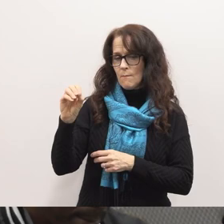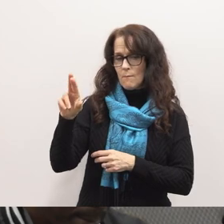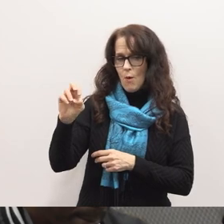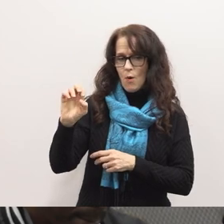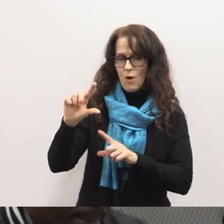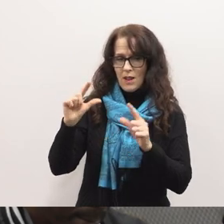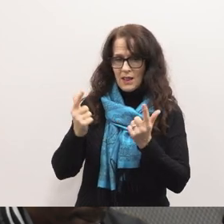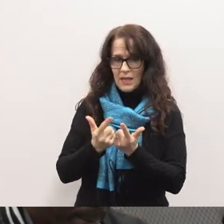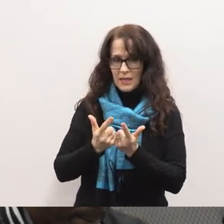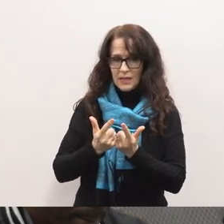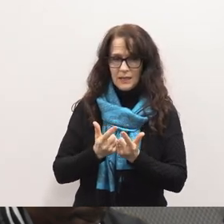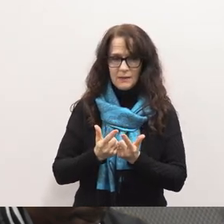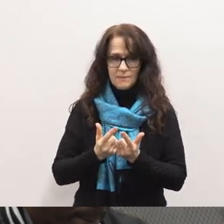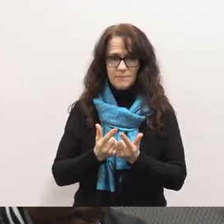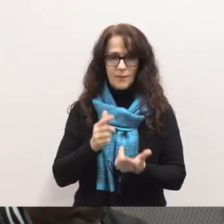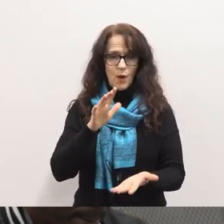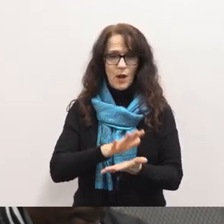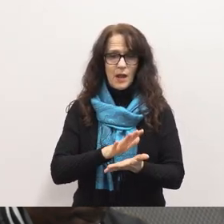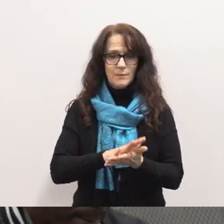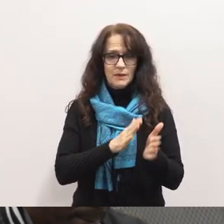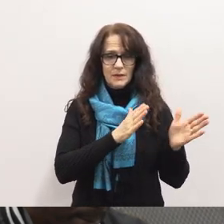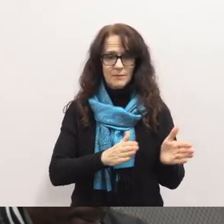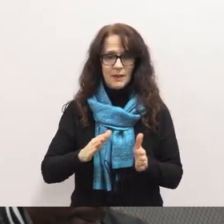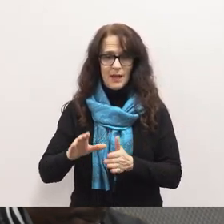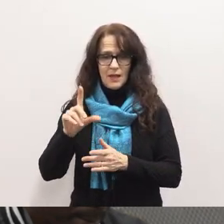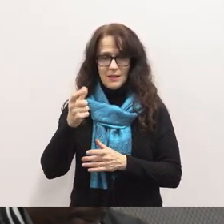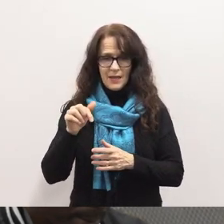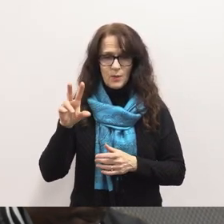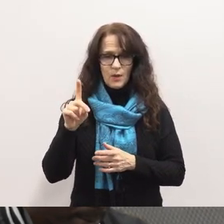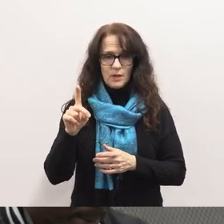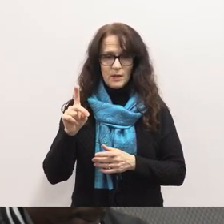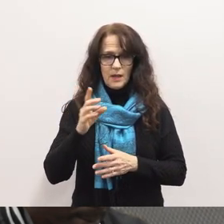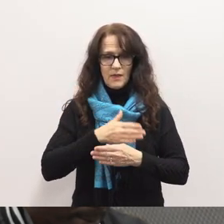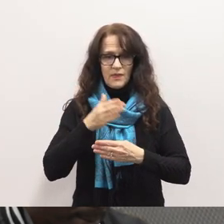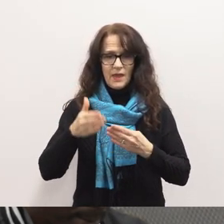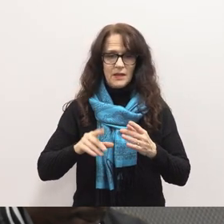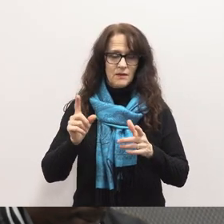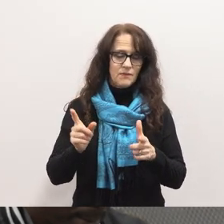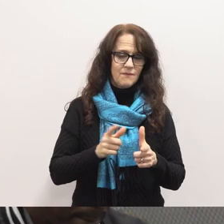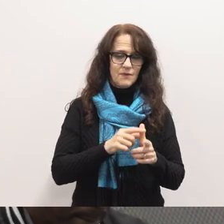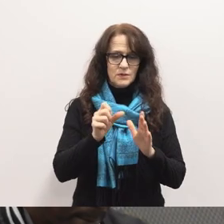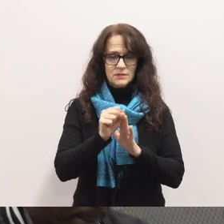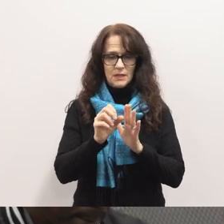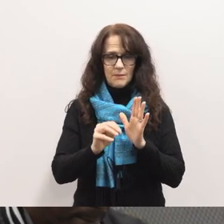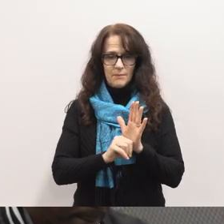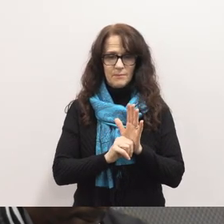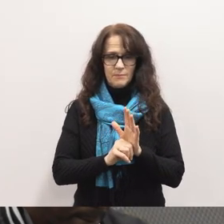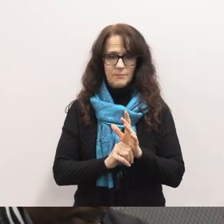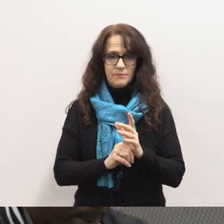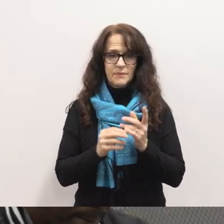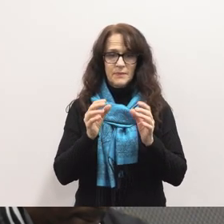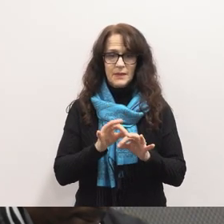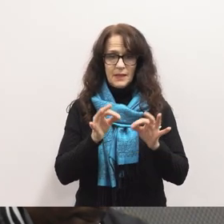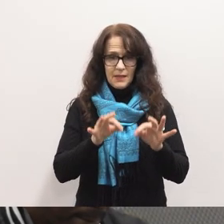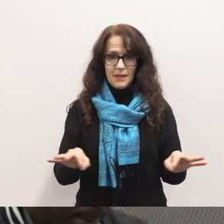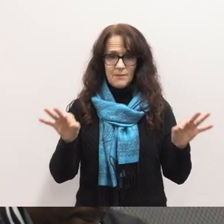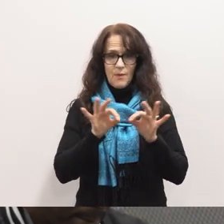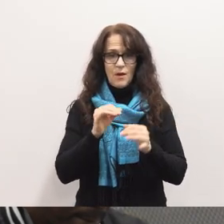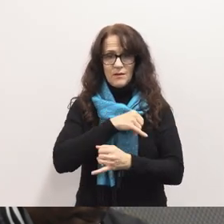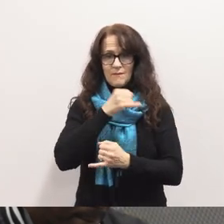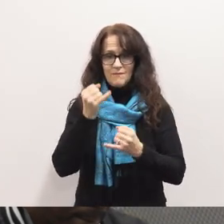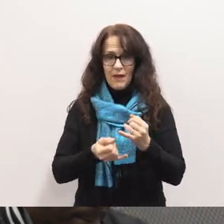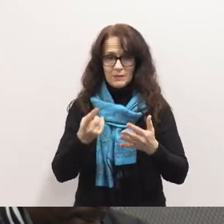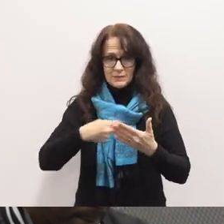importantly, our academic plans for Lakewood. We're coming up on the end of first semester, which is a big deal because our final exams are coming